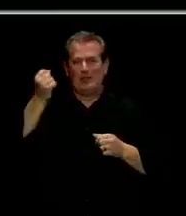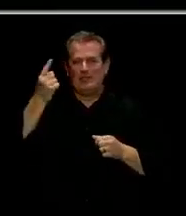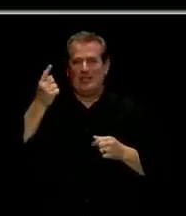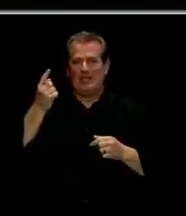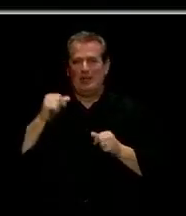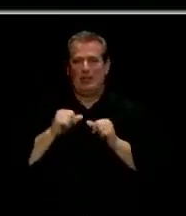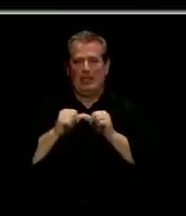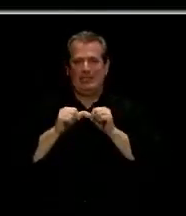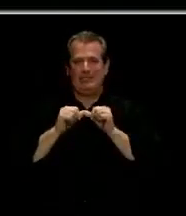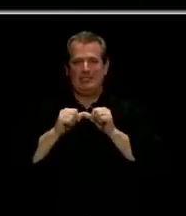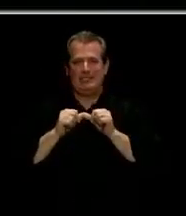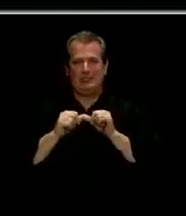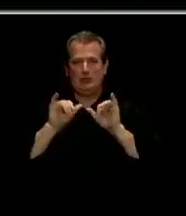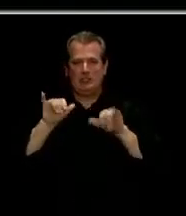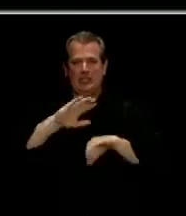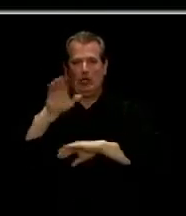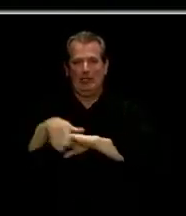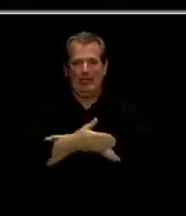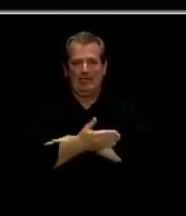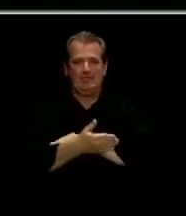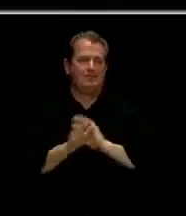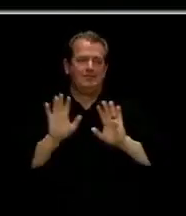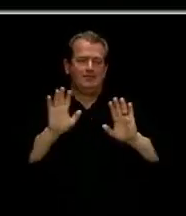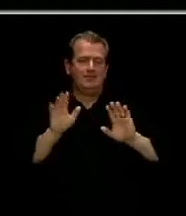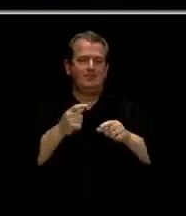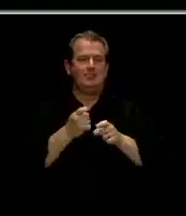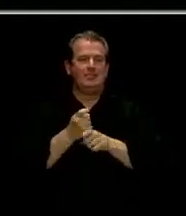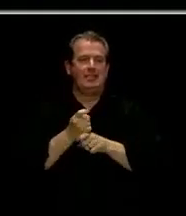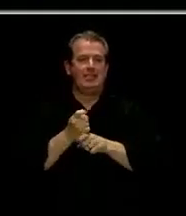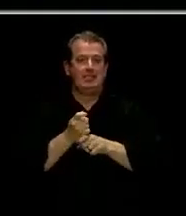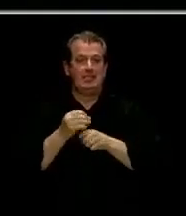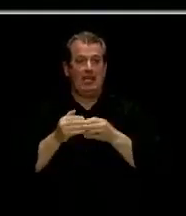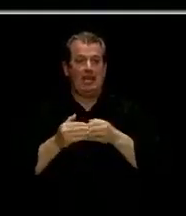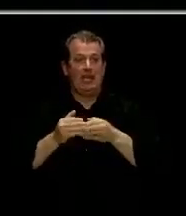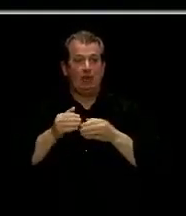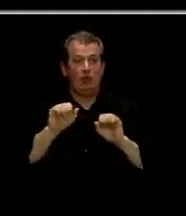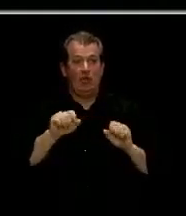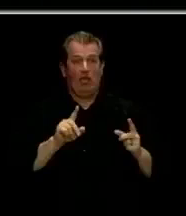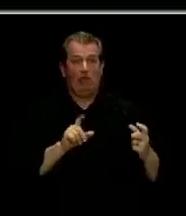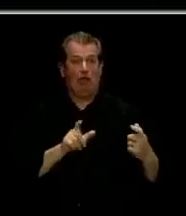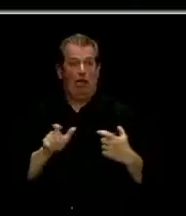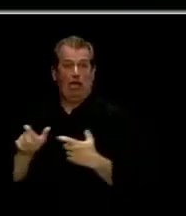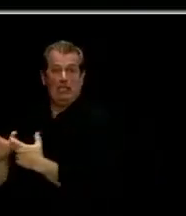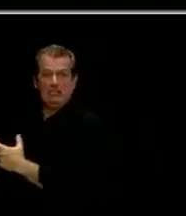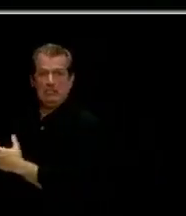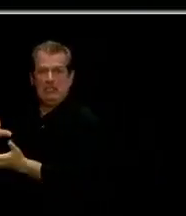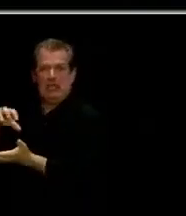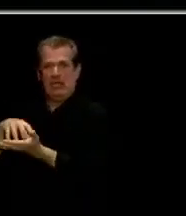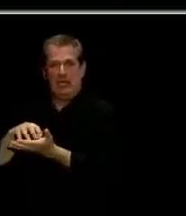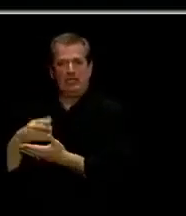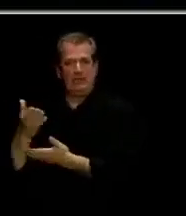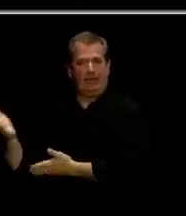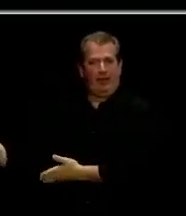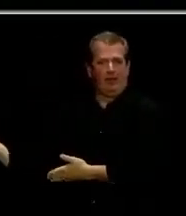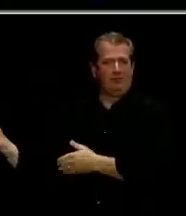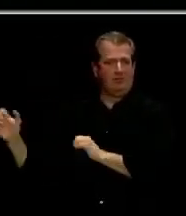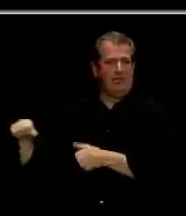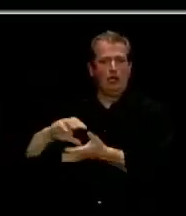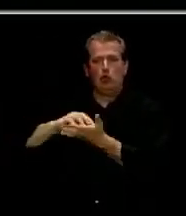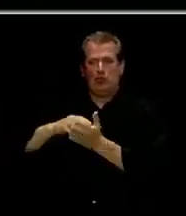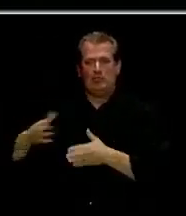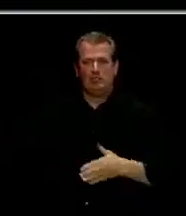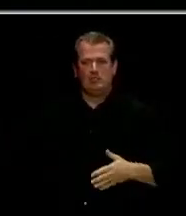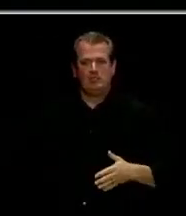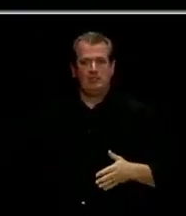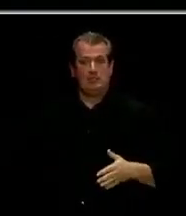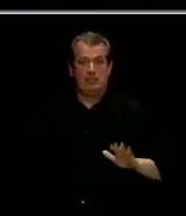tomorrow. No, afterwards, you get to beat me to the cake, It is available there. Remember,